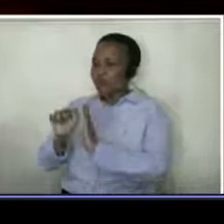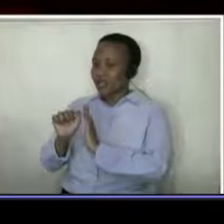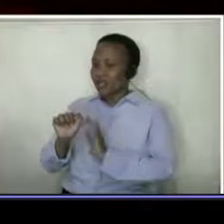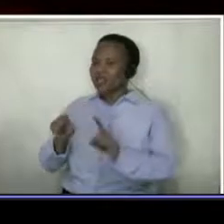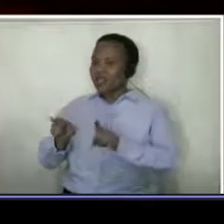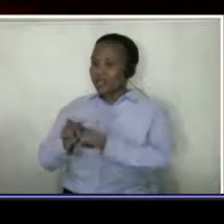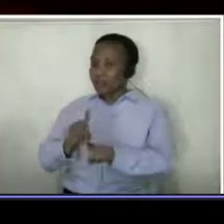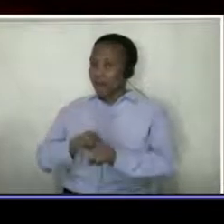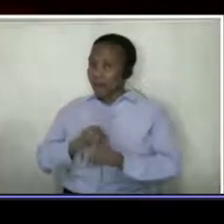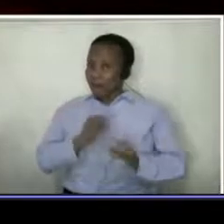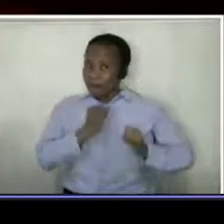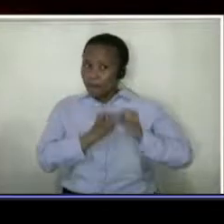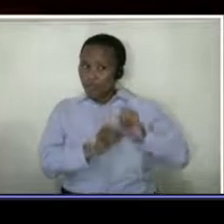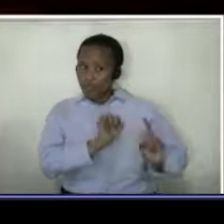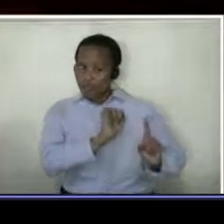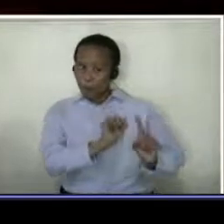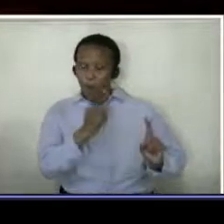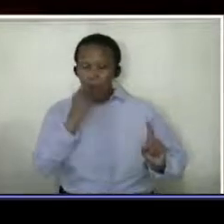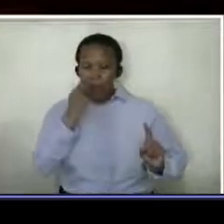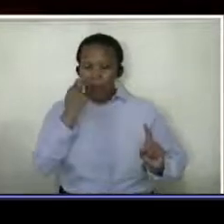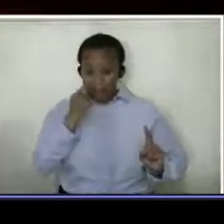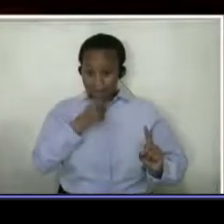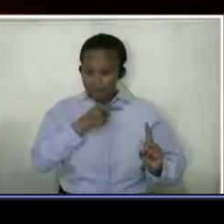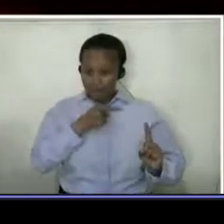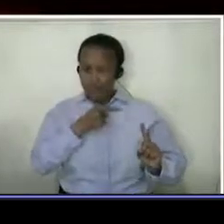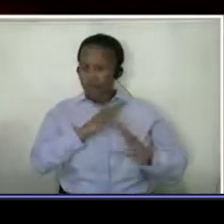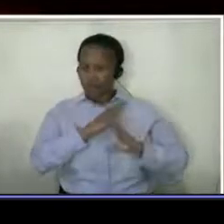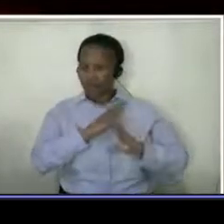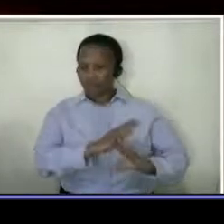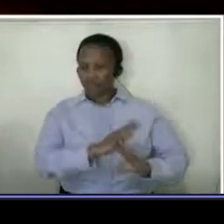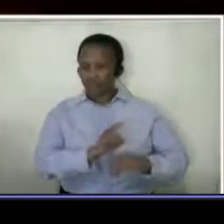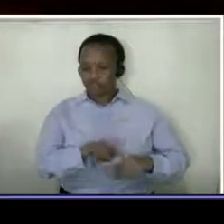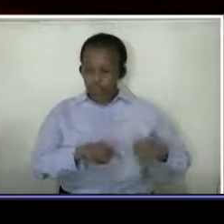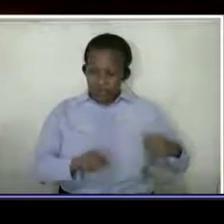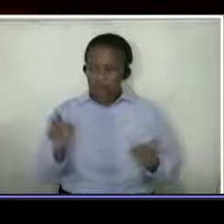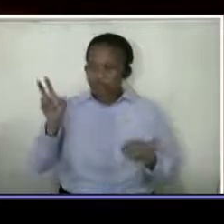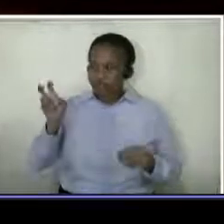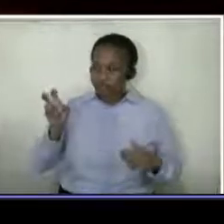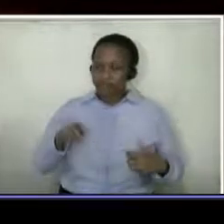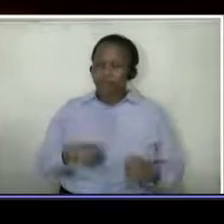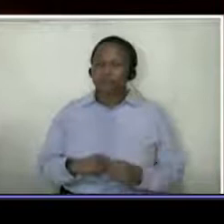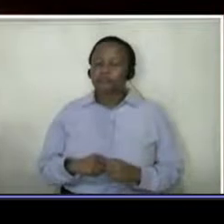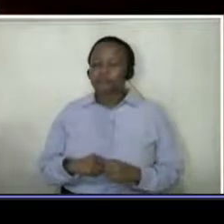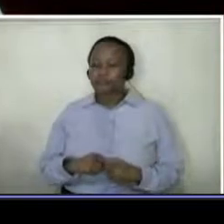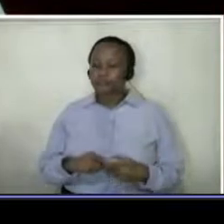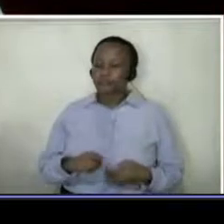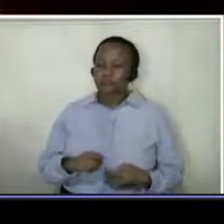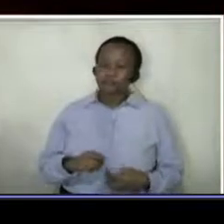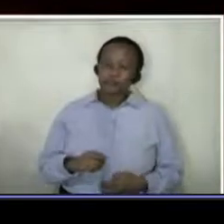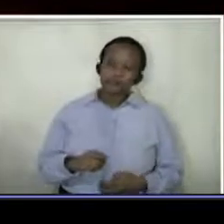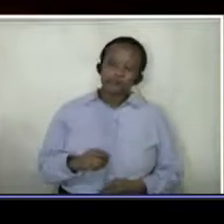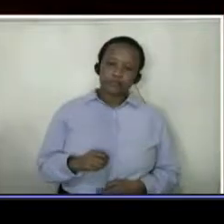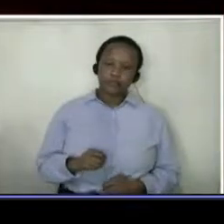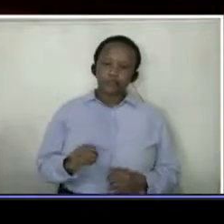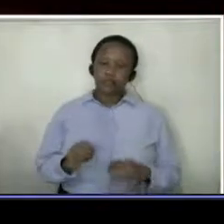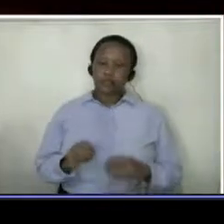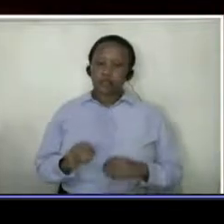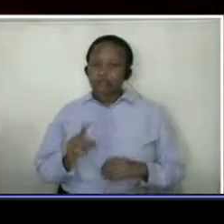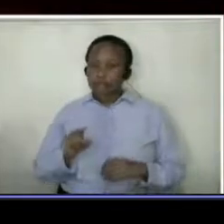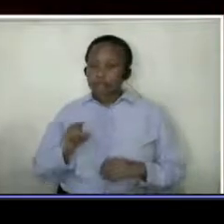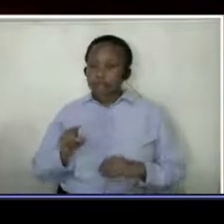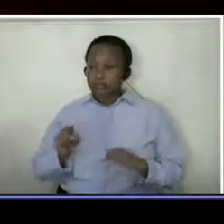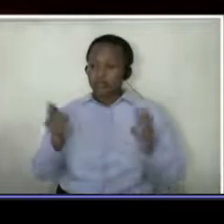mistakes." I close quotes. Interestingly enough, when you Google this quotation by President O.R.